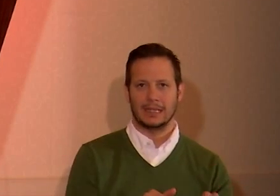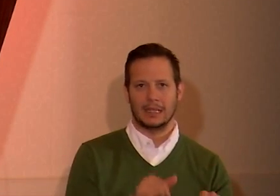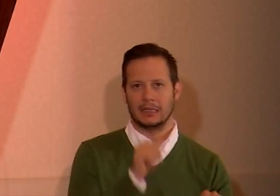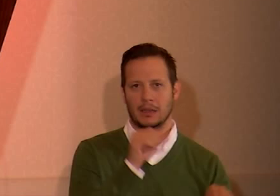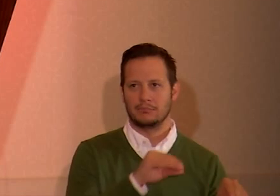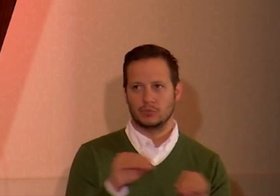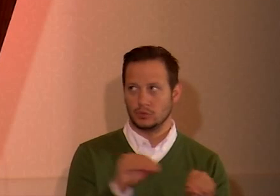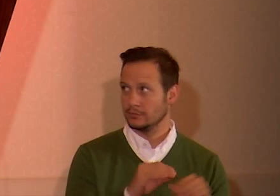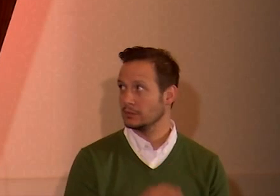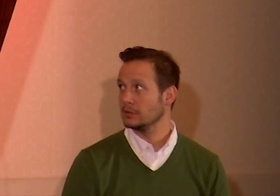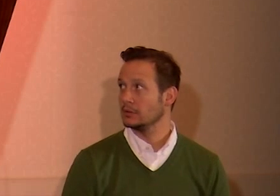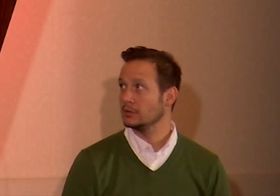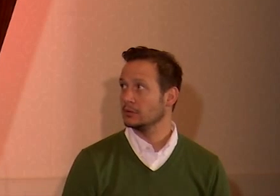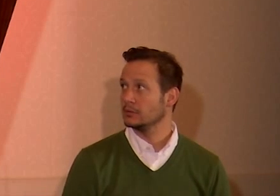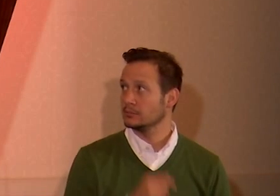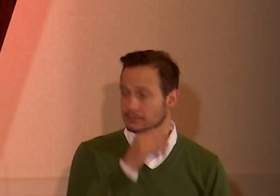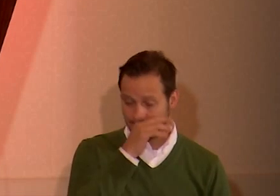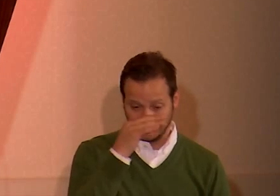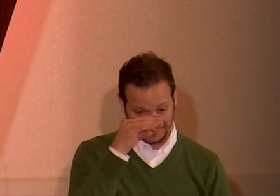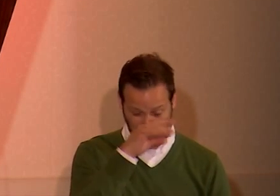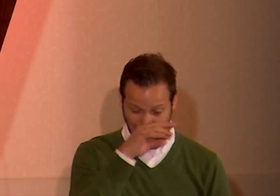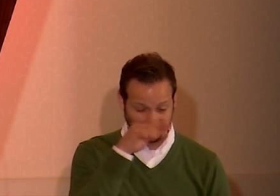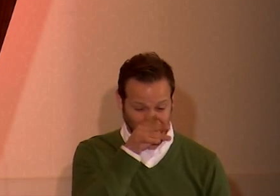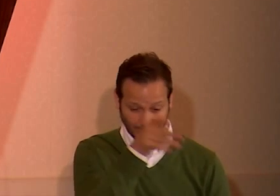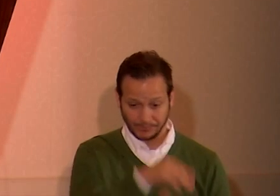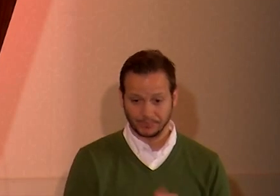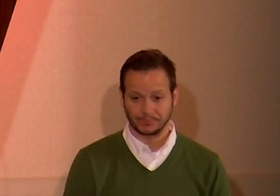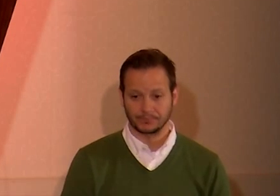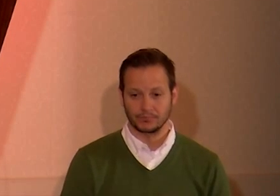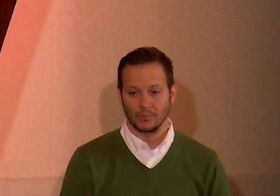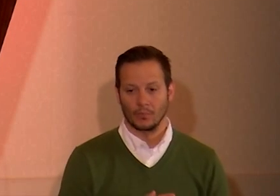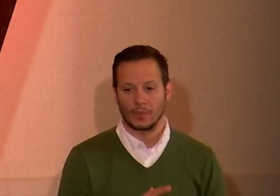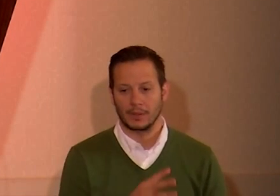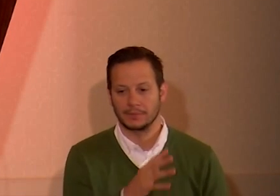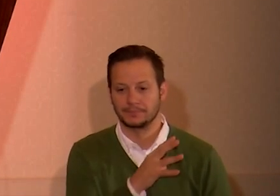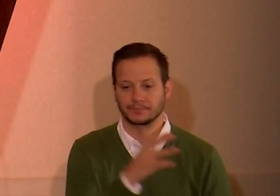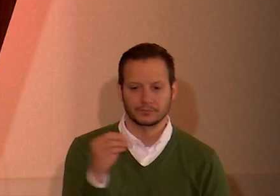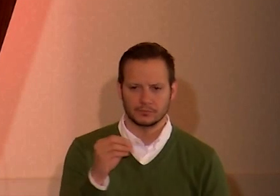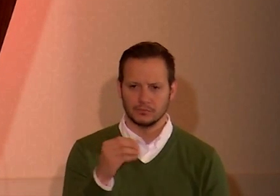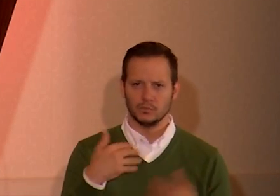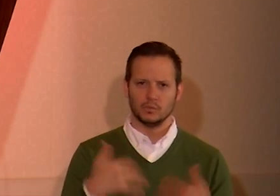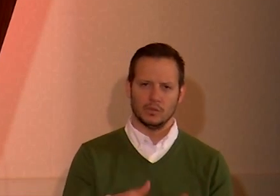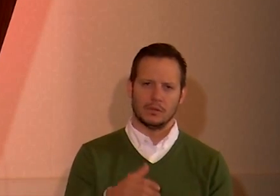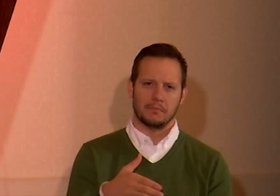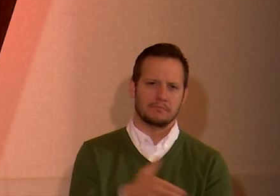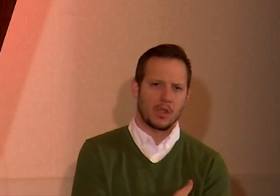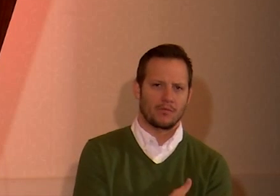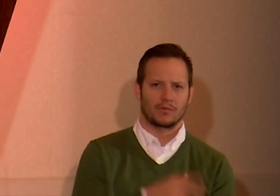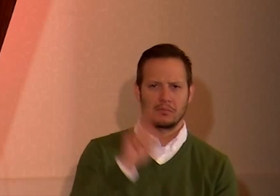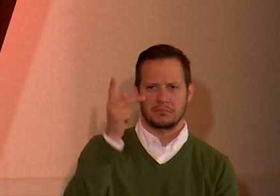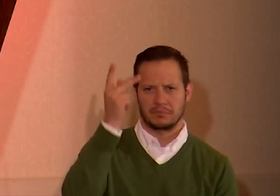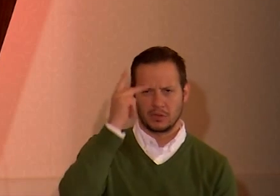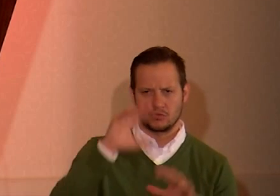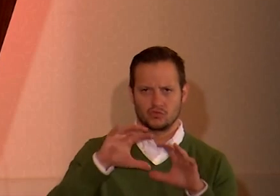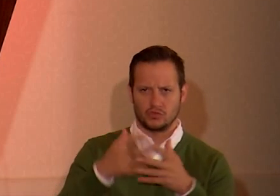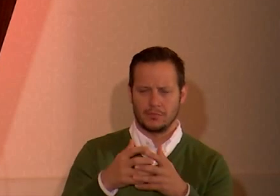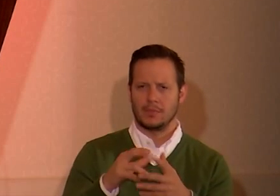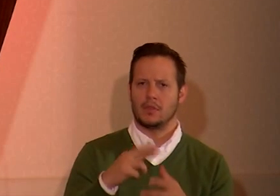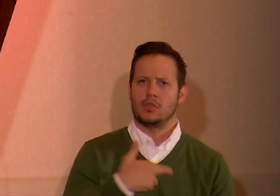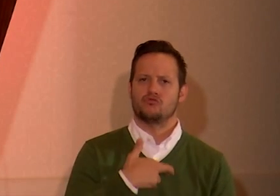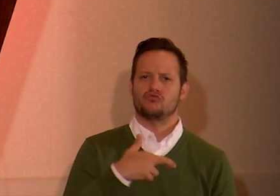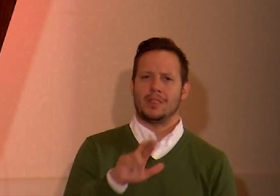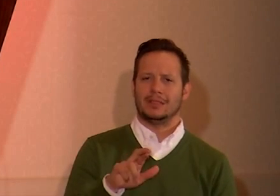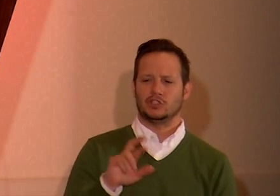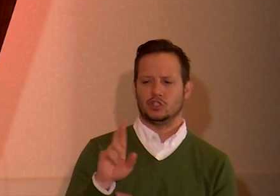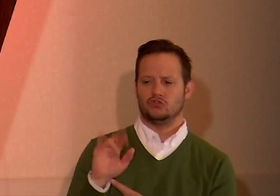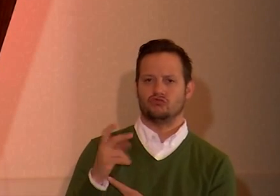wall of separation comes via the continued presence of an extraordinarily powerful political group. The religious right is what we